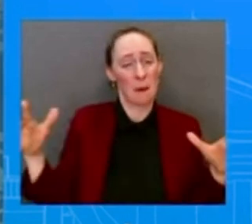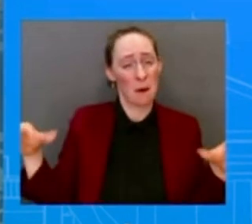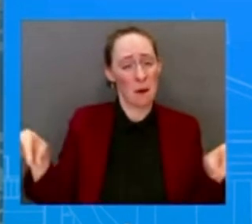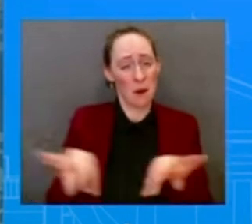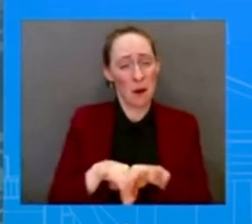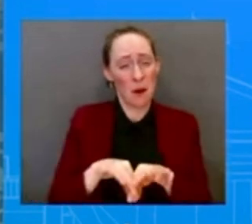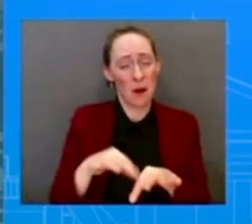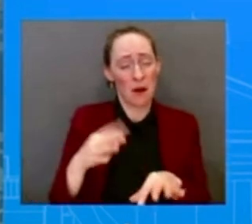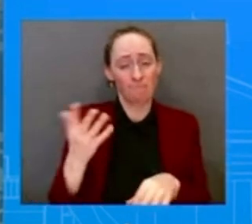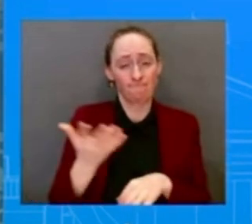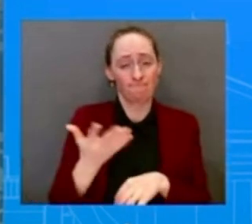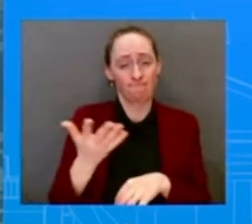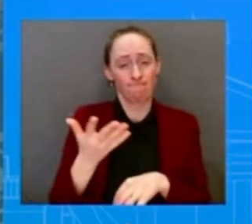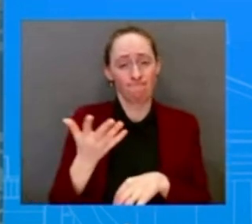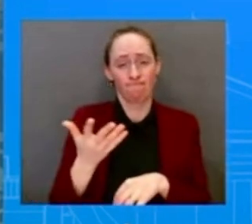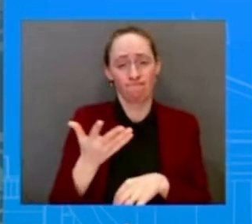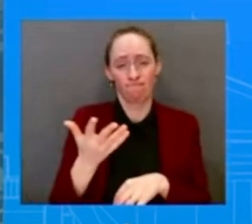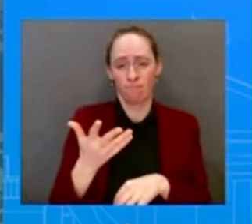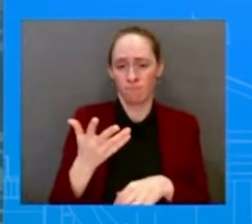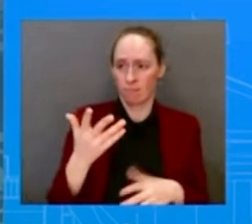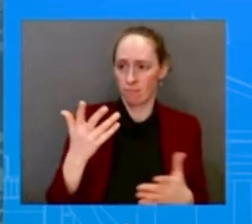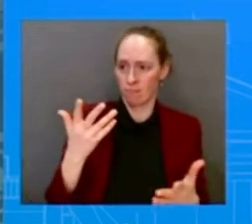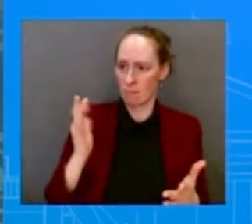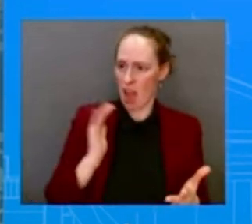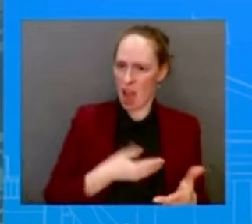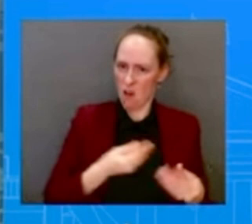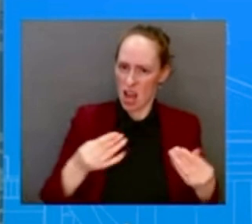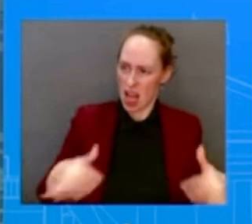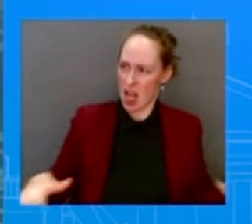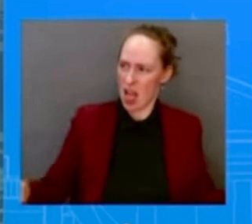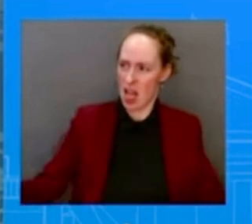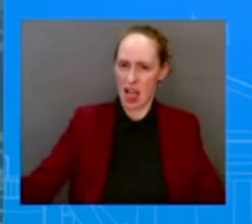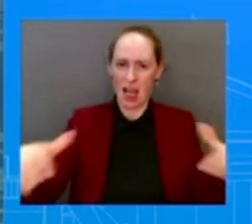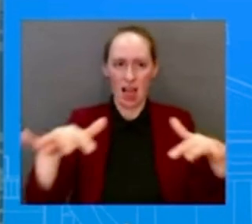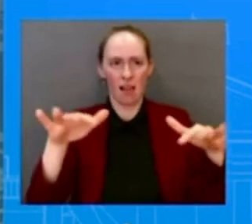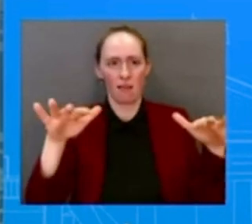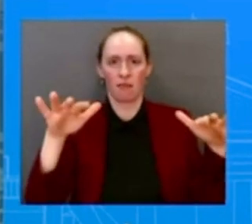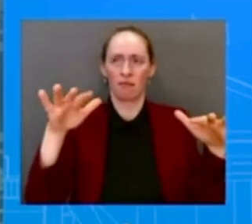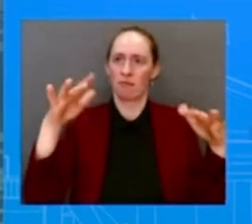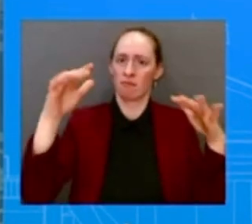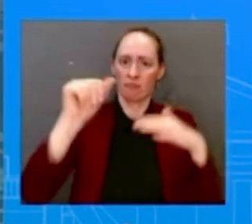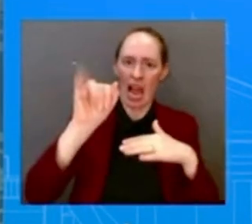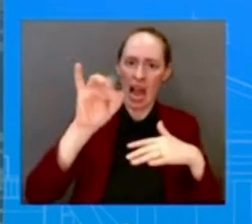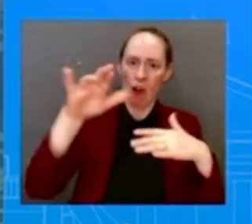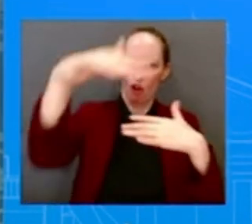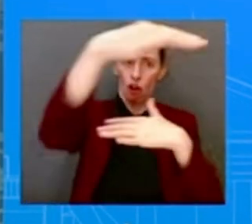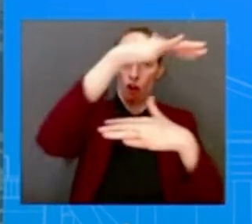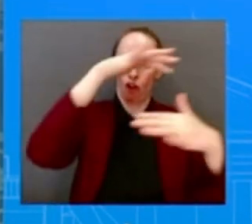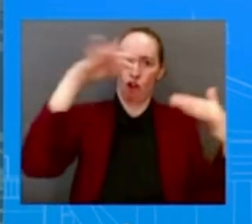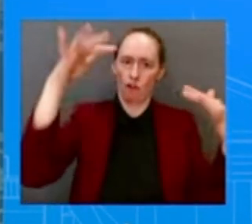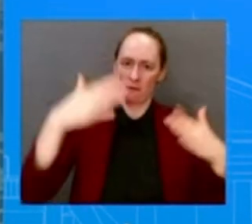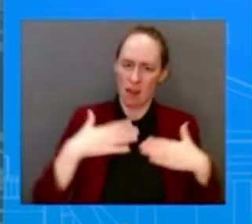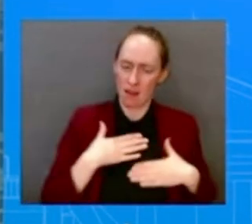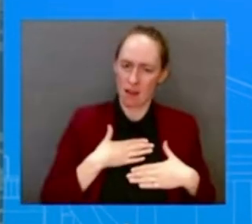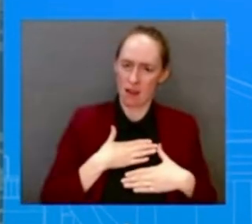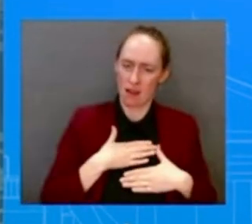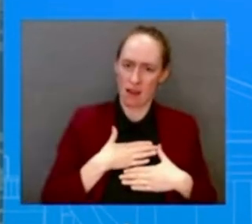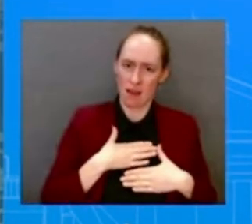clearly with intent. Now, whose intent? I don't think we have a perfect picture of that right now.